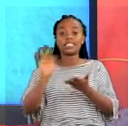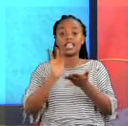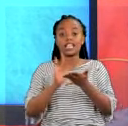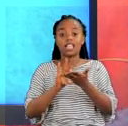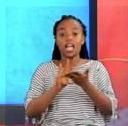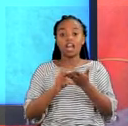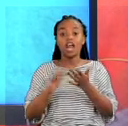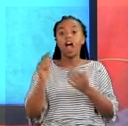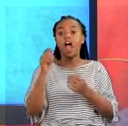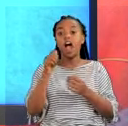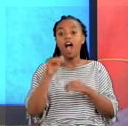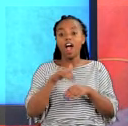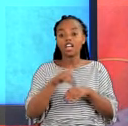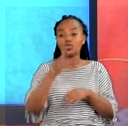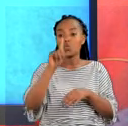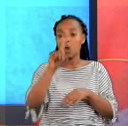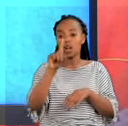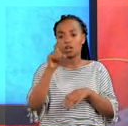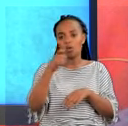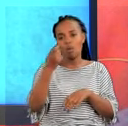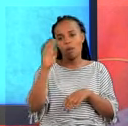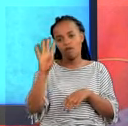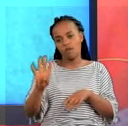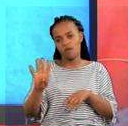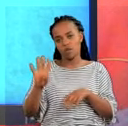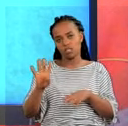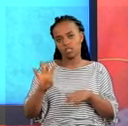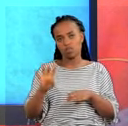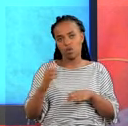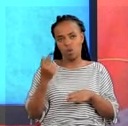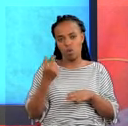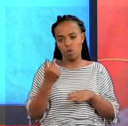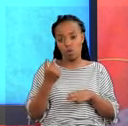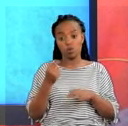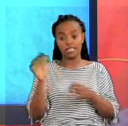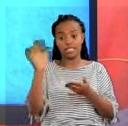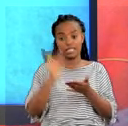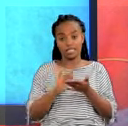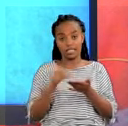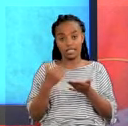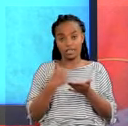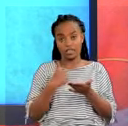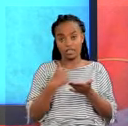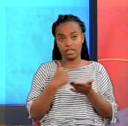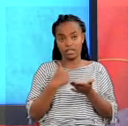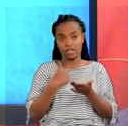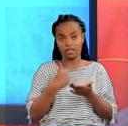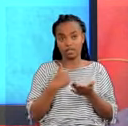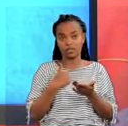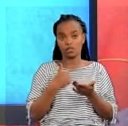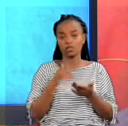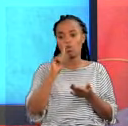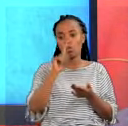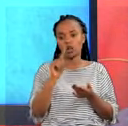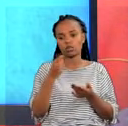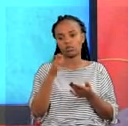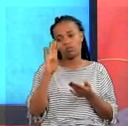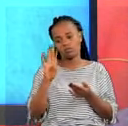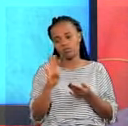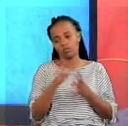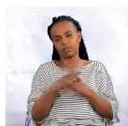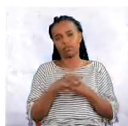at 1, 4. We have this center. The center is at this point at